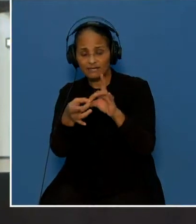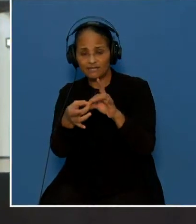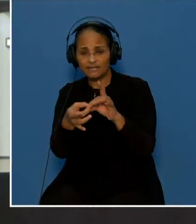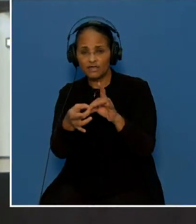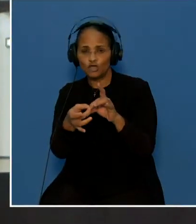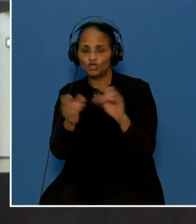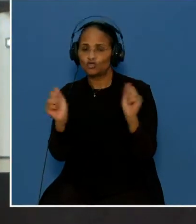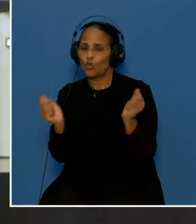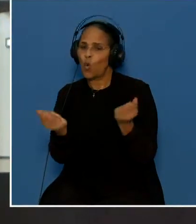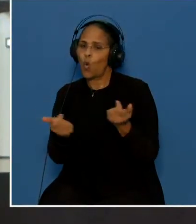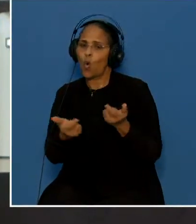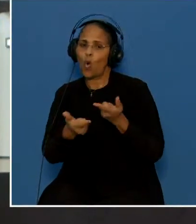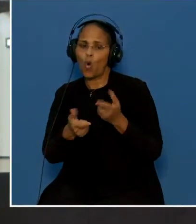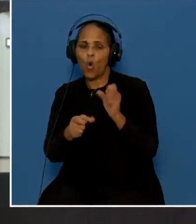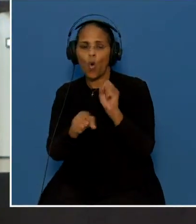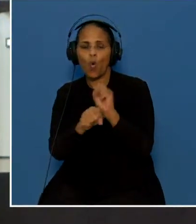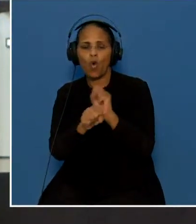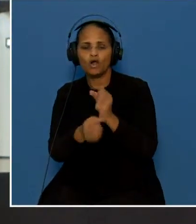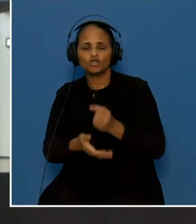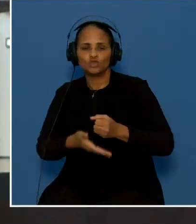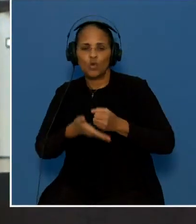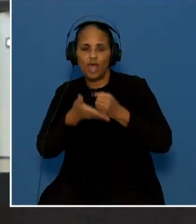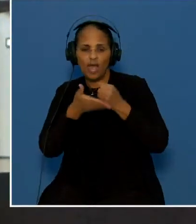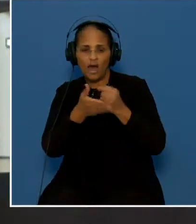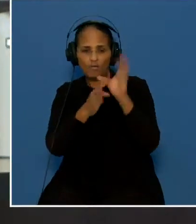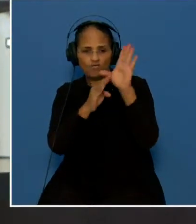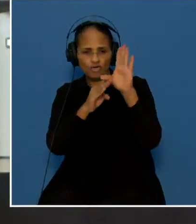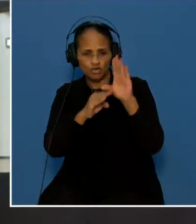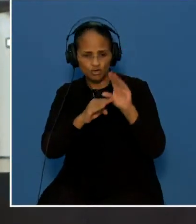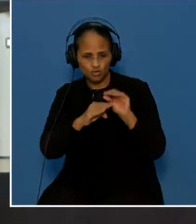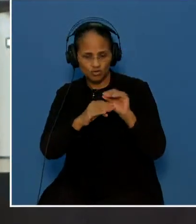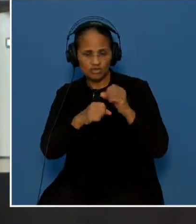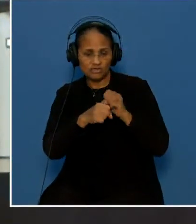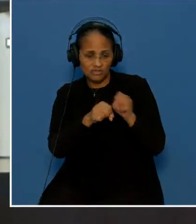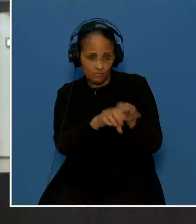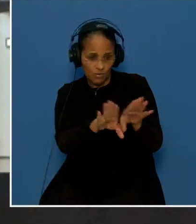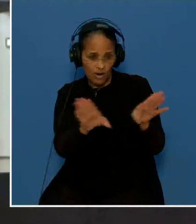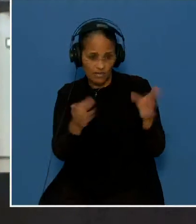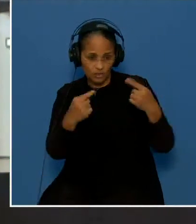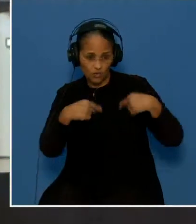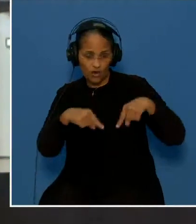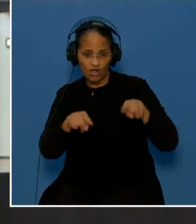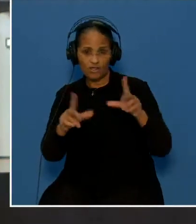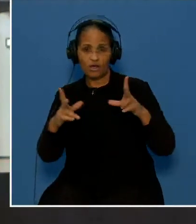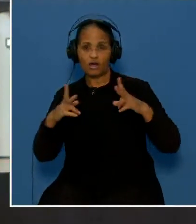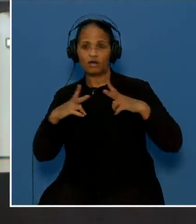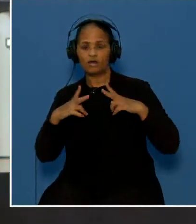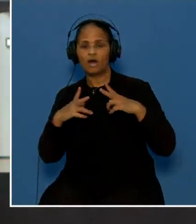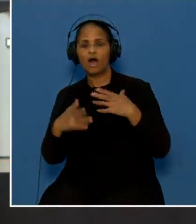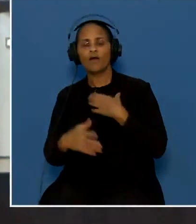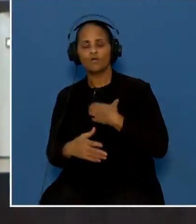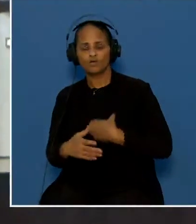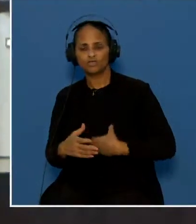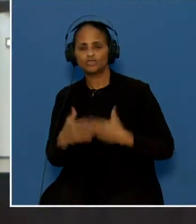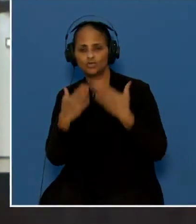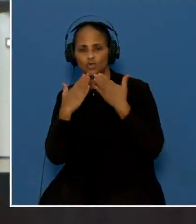To everyone who worked to help reduce the spread of the virus throughout this holiday, I wish to, of course, thank all